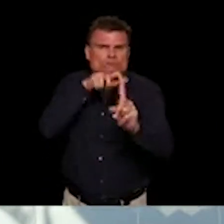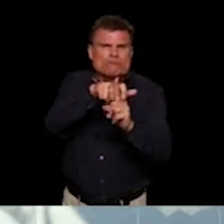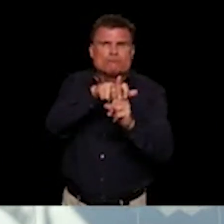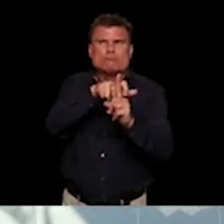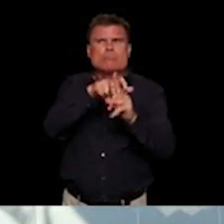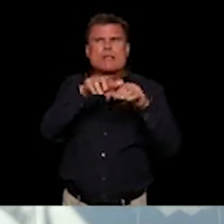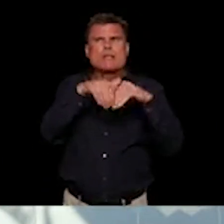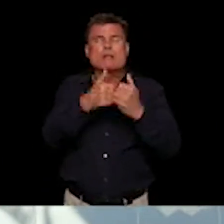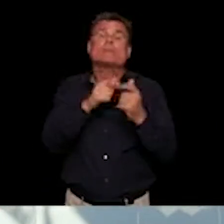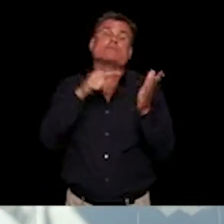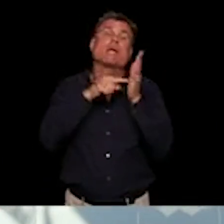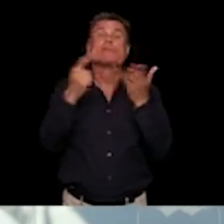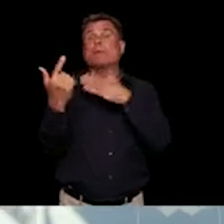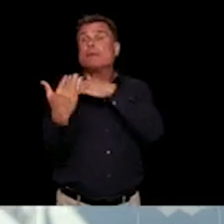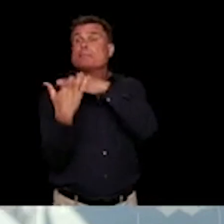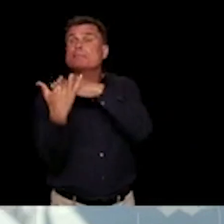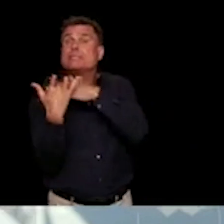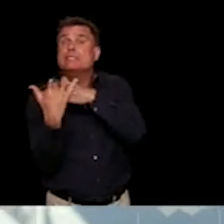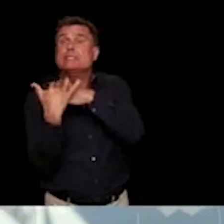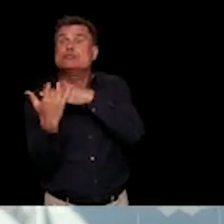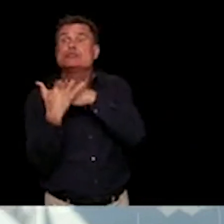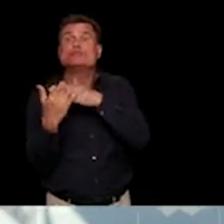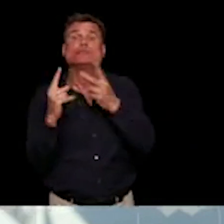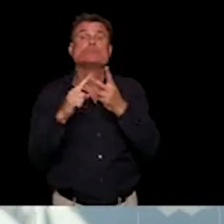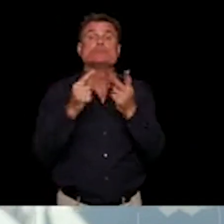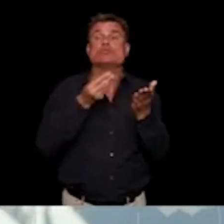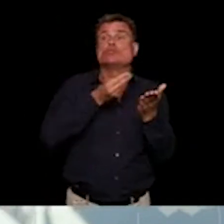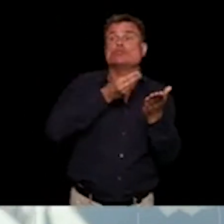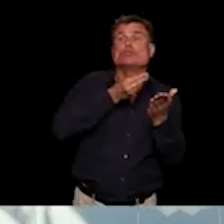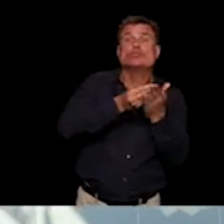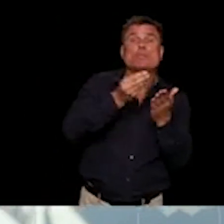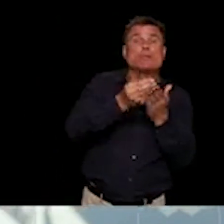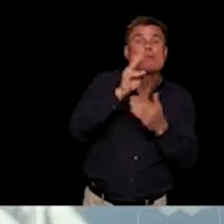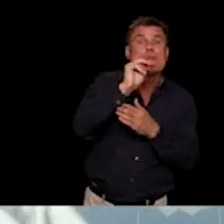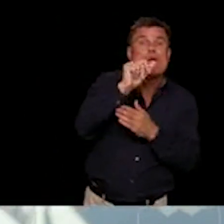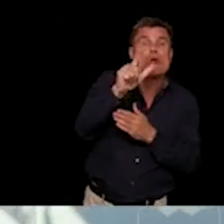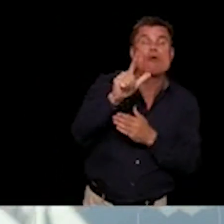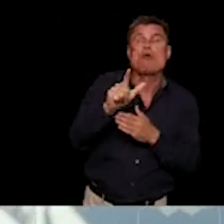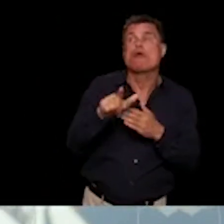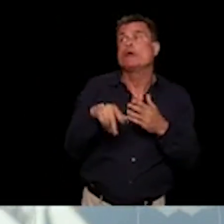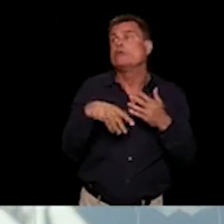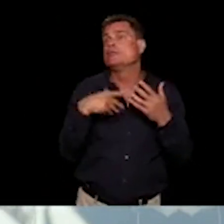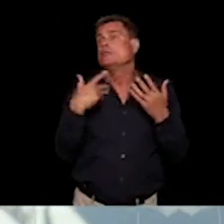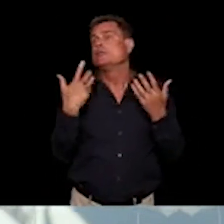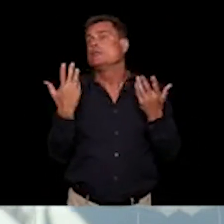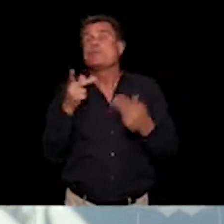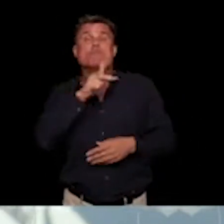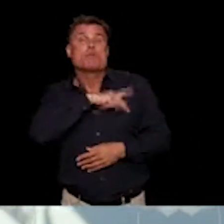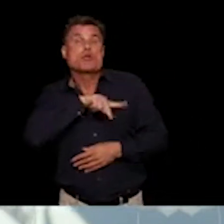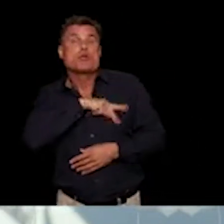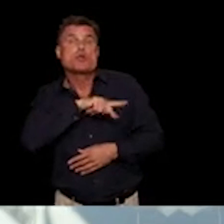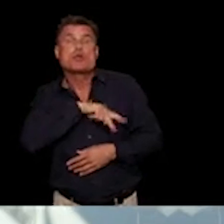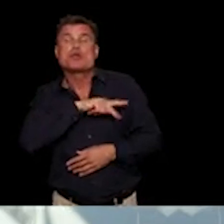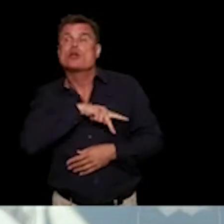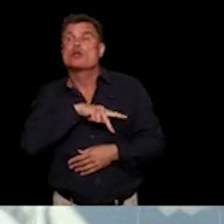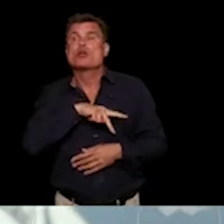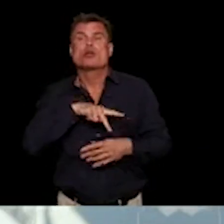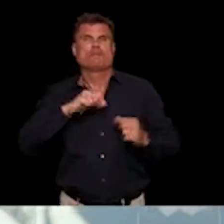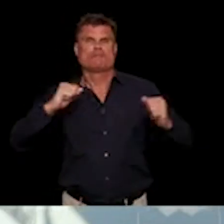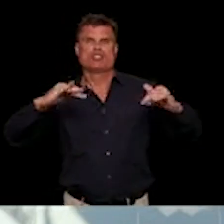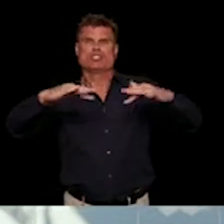and shopping streets and all of that, what might enforcement look like, and how would you sort of explain that tricky balance